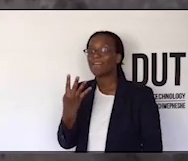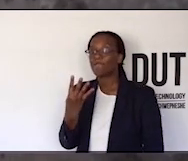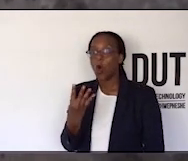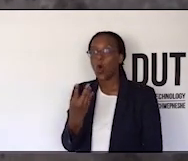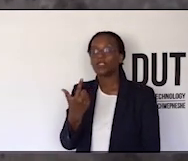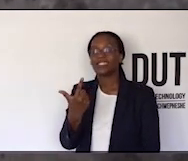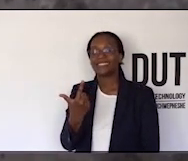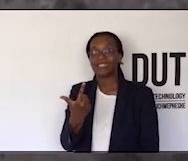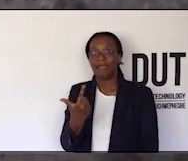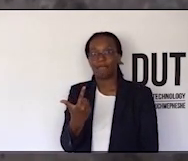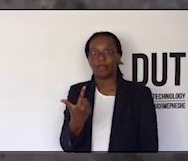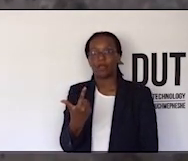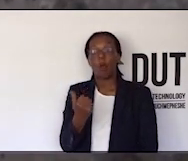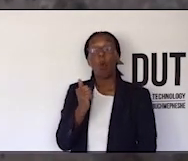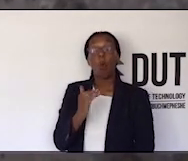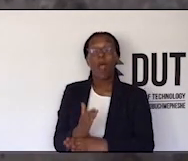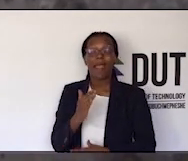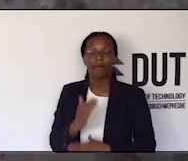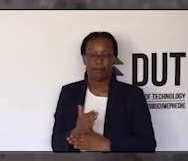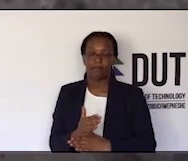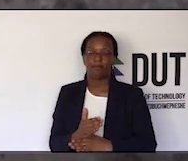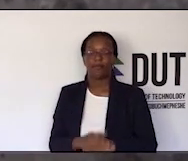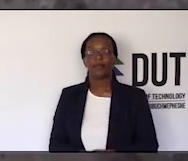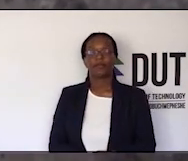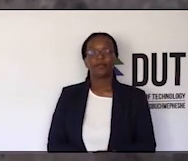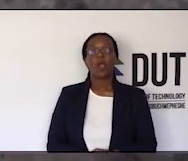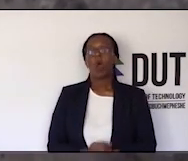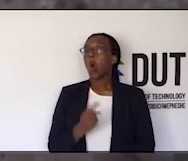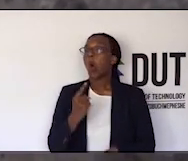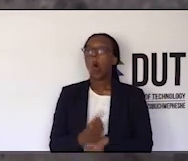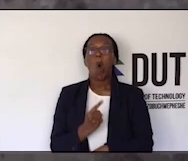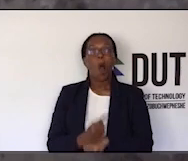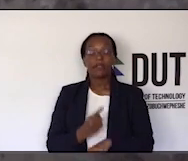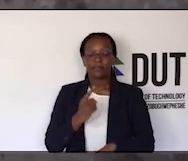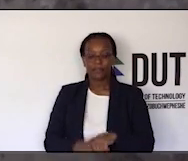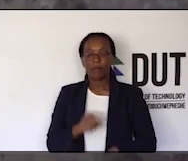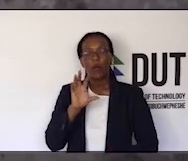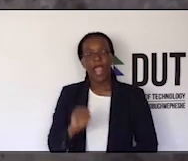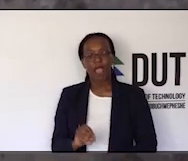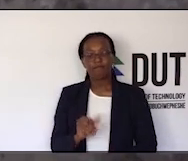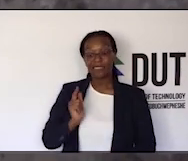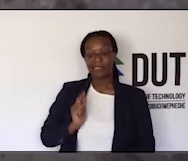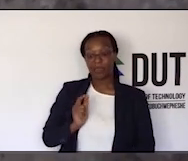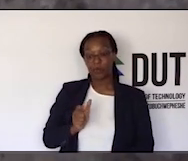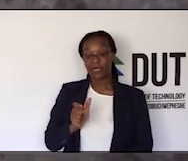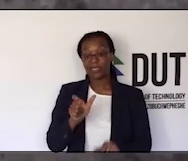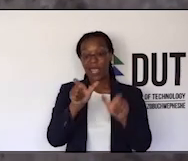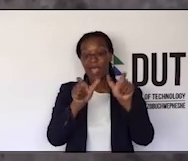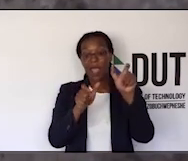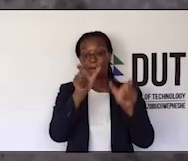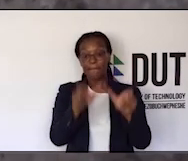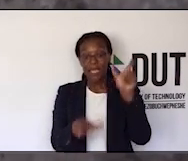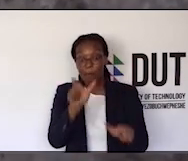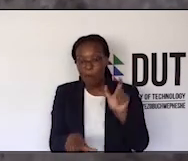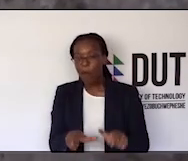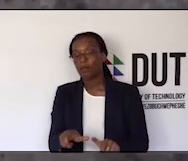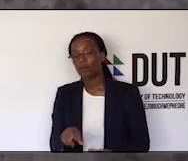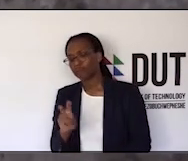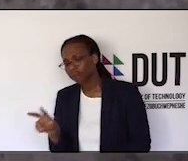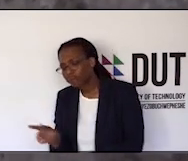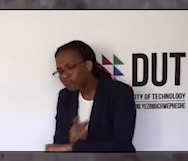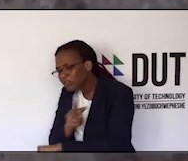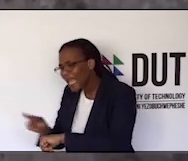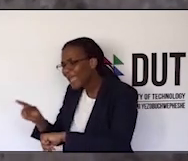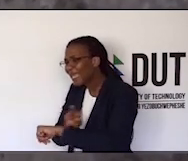24/7. We have also constant patrols by the physical security